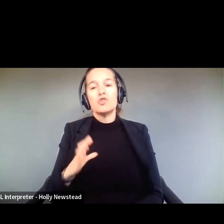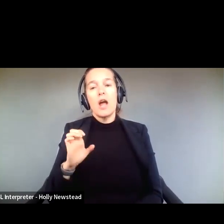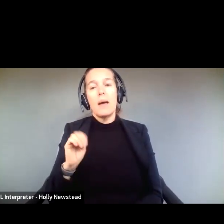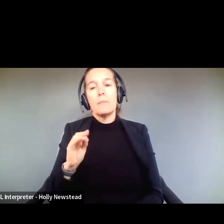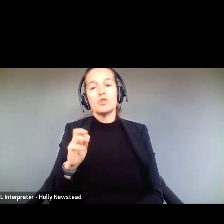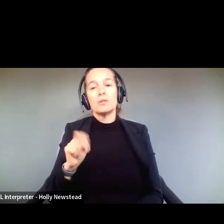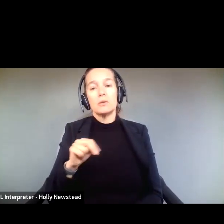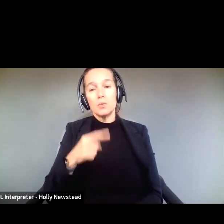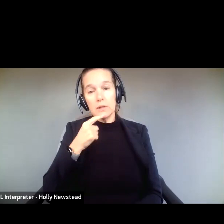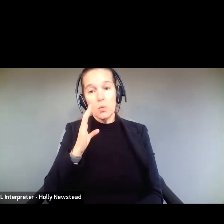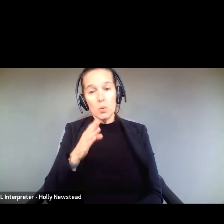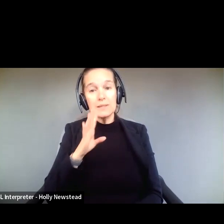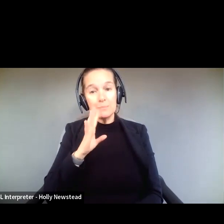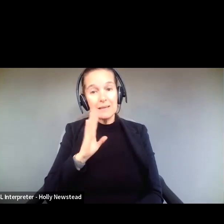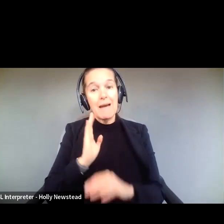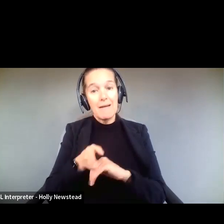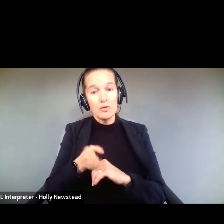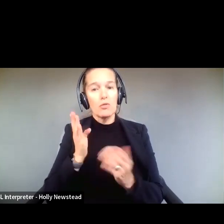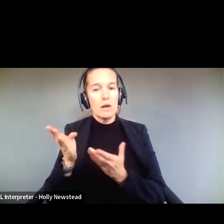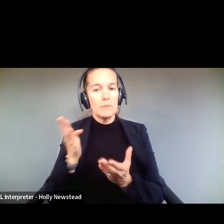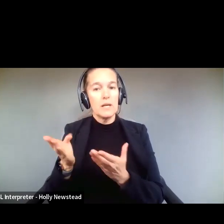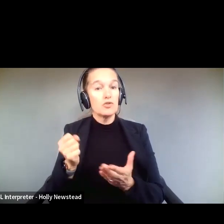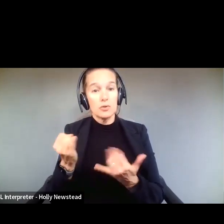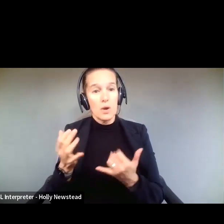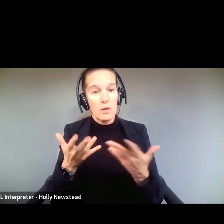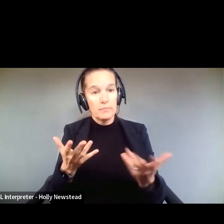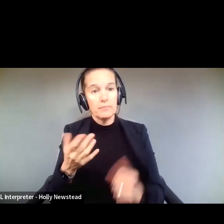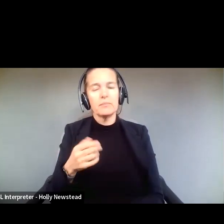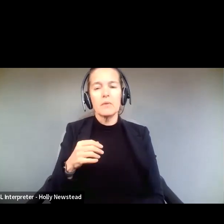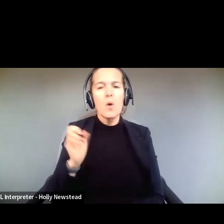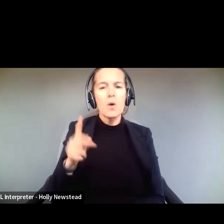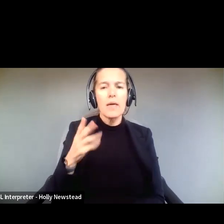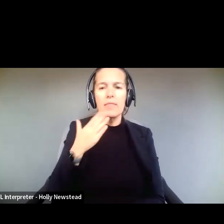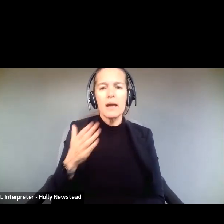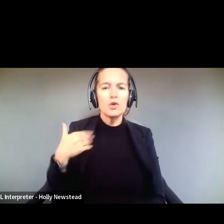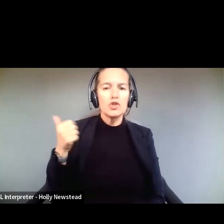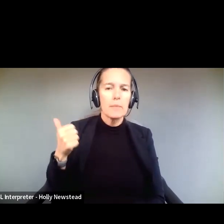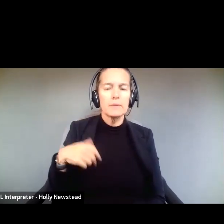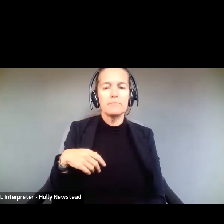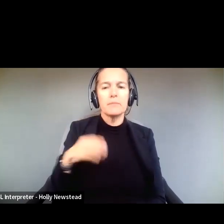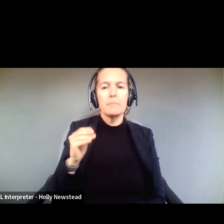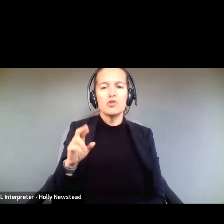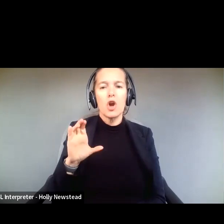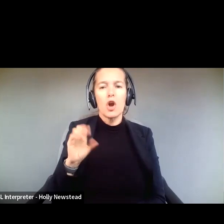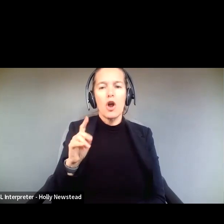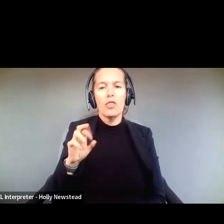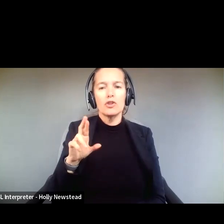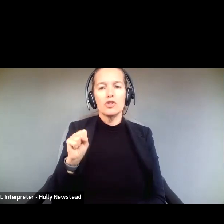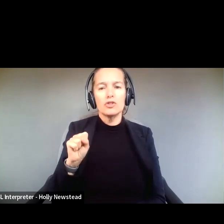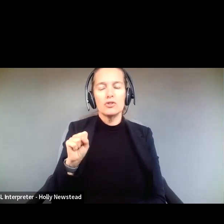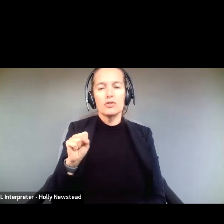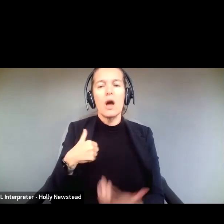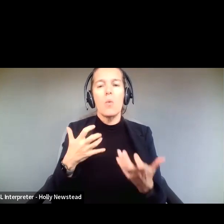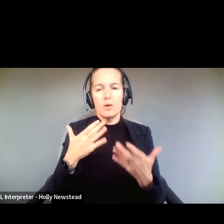you would speak after you heard the recommendation. So let me turn to you. All right. Thank you, Chairman. Mr. Carruthers, I want